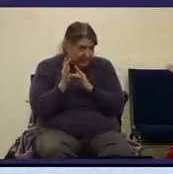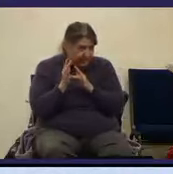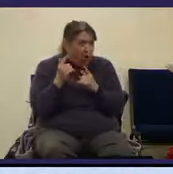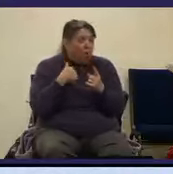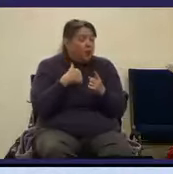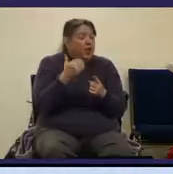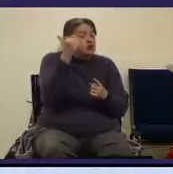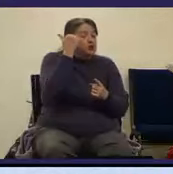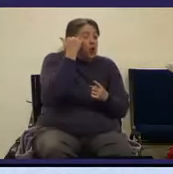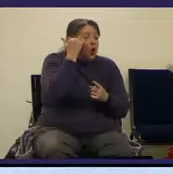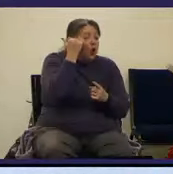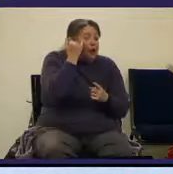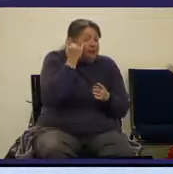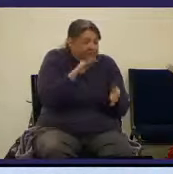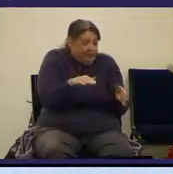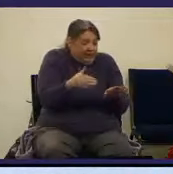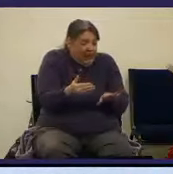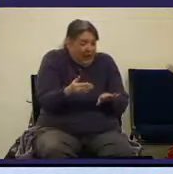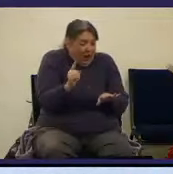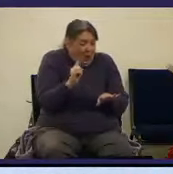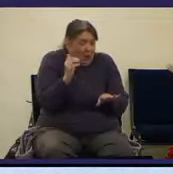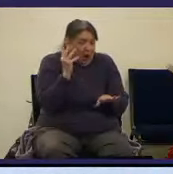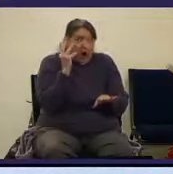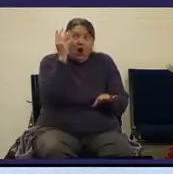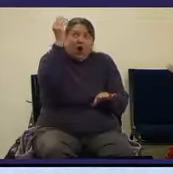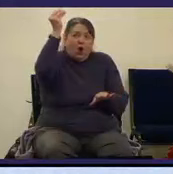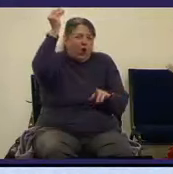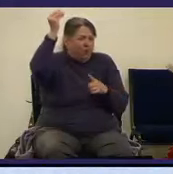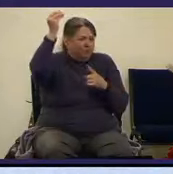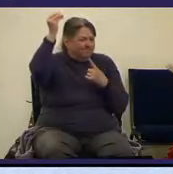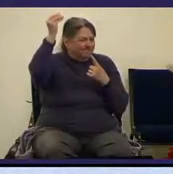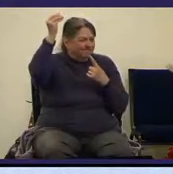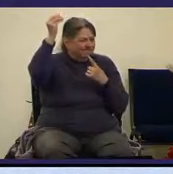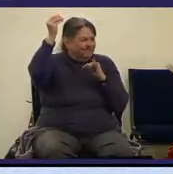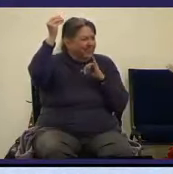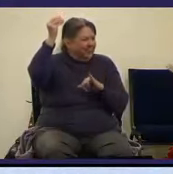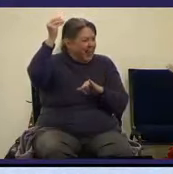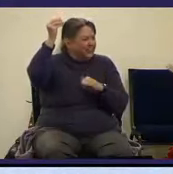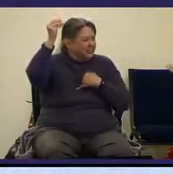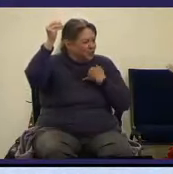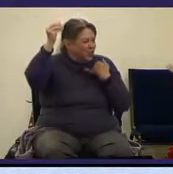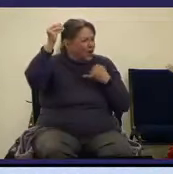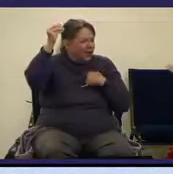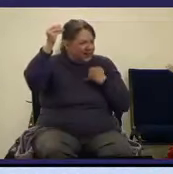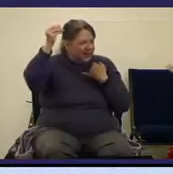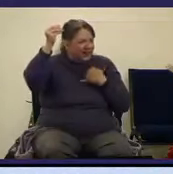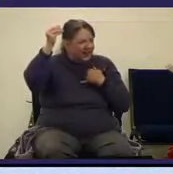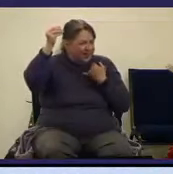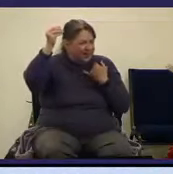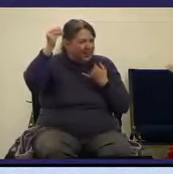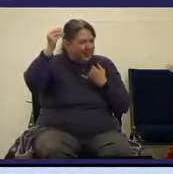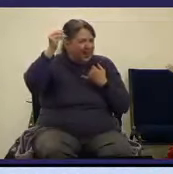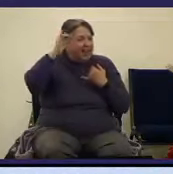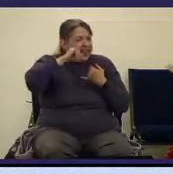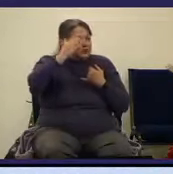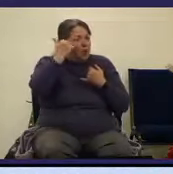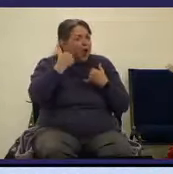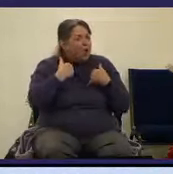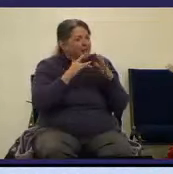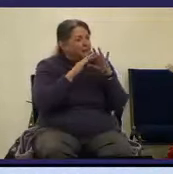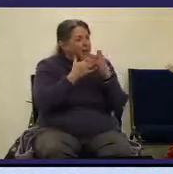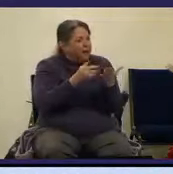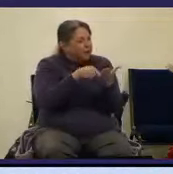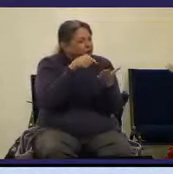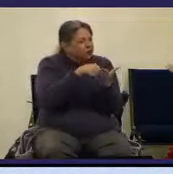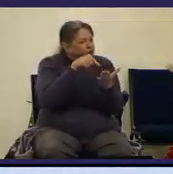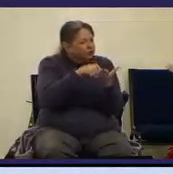going to go when that time comes. That's why the word is written. It's written to remind us that it doesn't